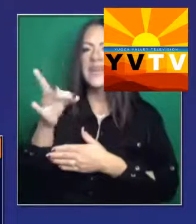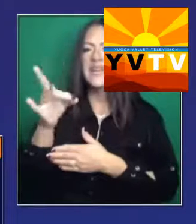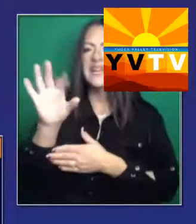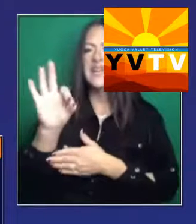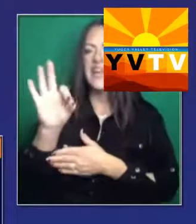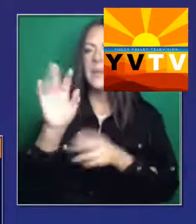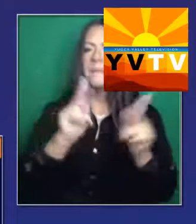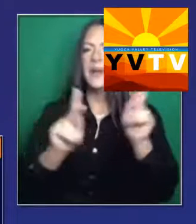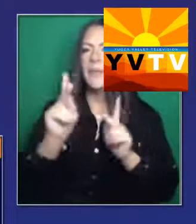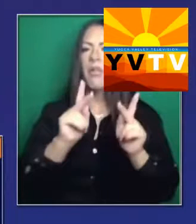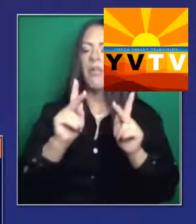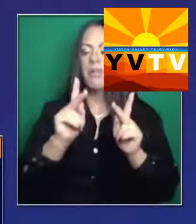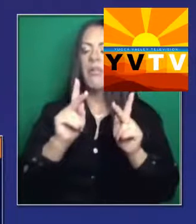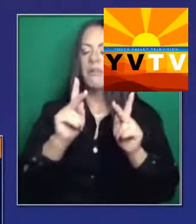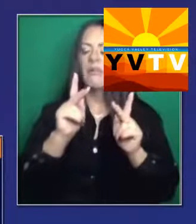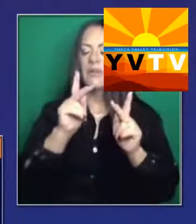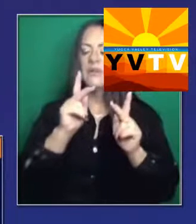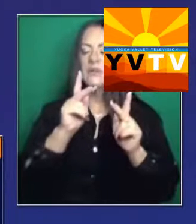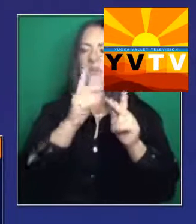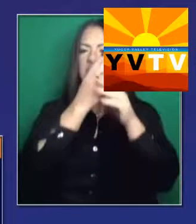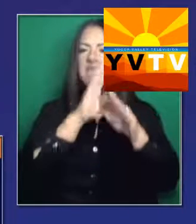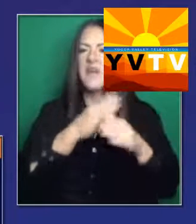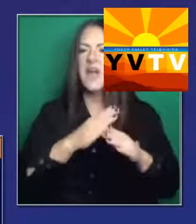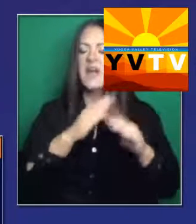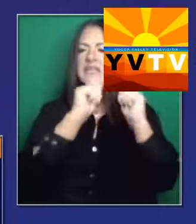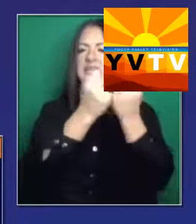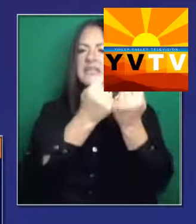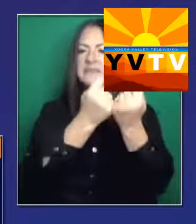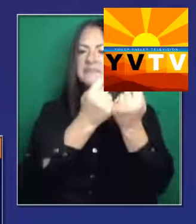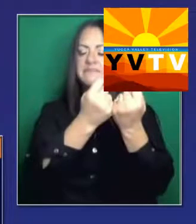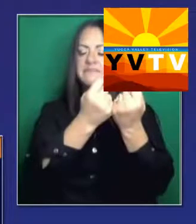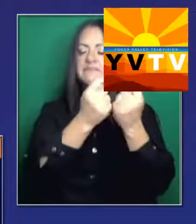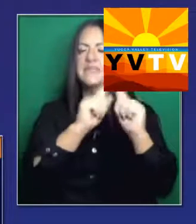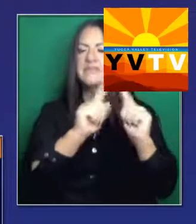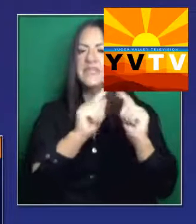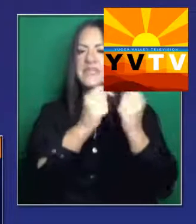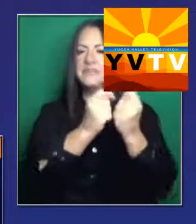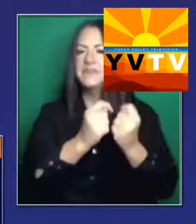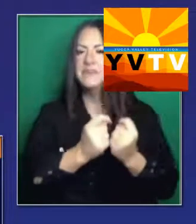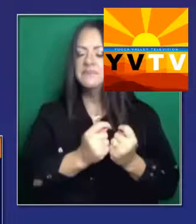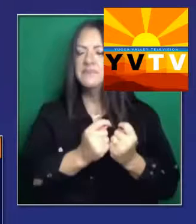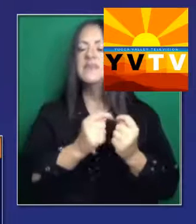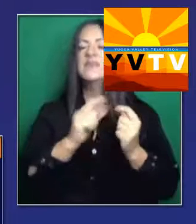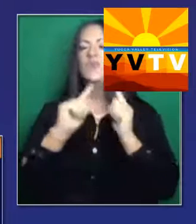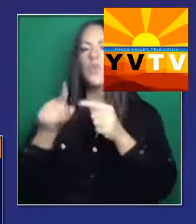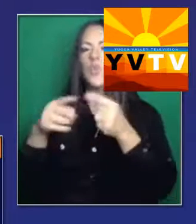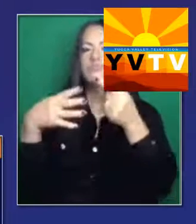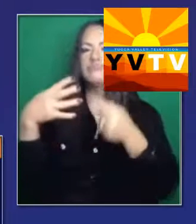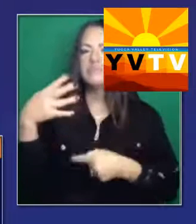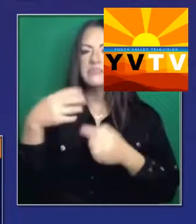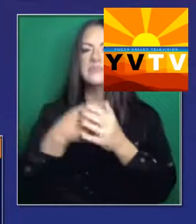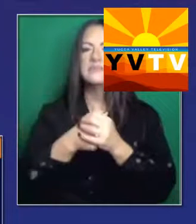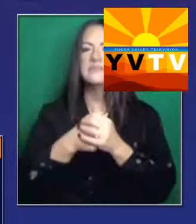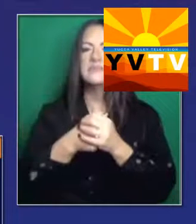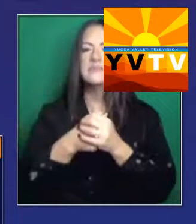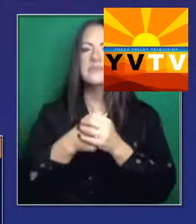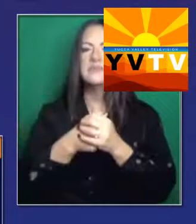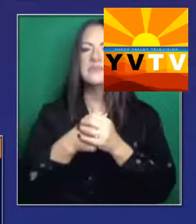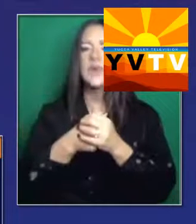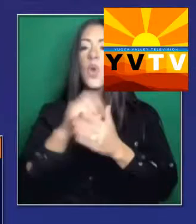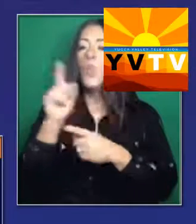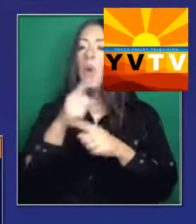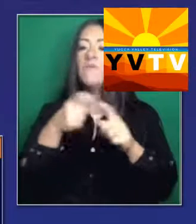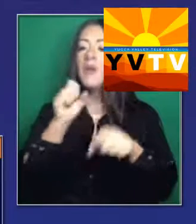supports. And we are seeing some support in that space. We certainly look forward to more at Department of Defense, HHS, and others. You can just